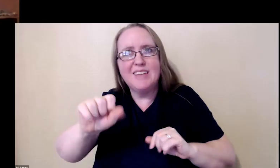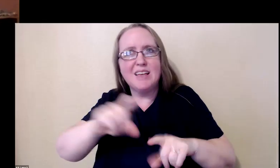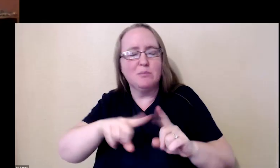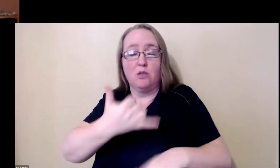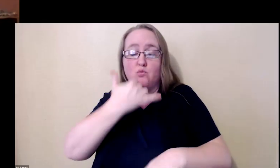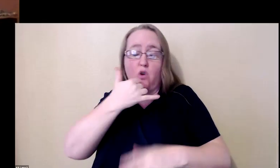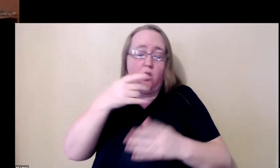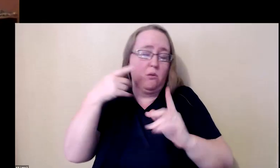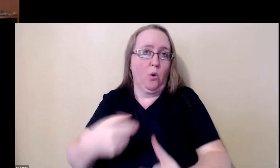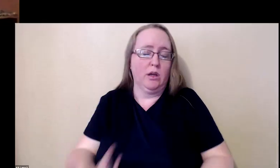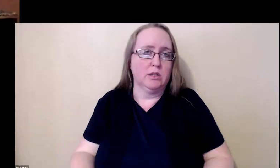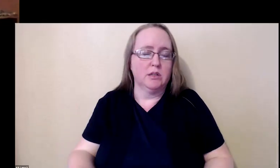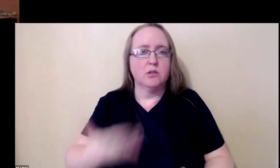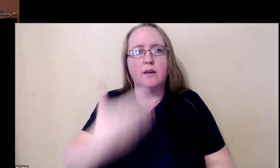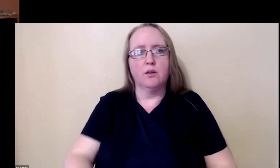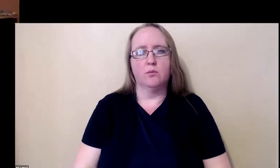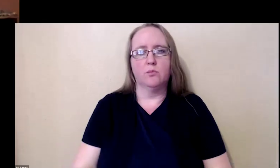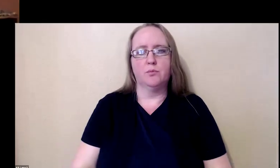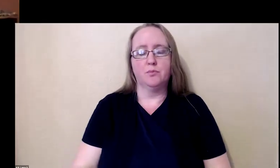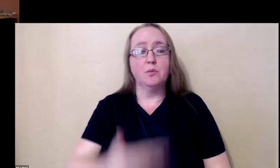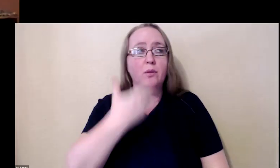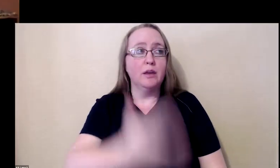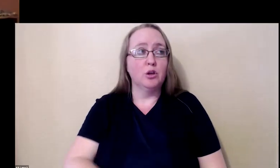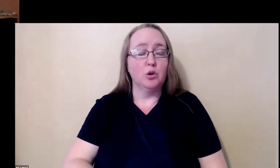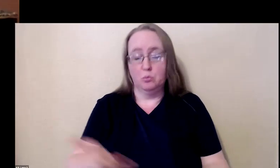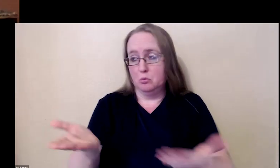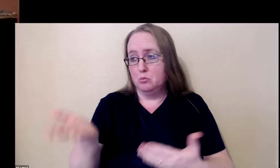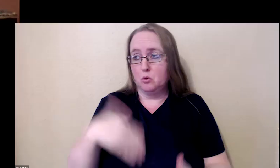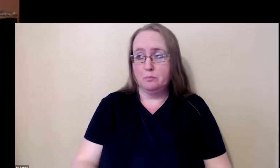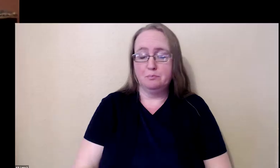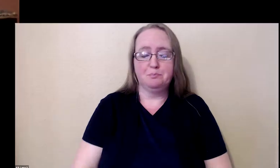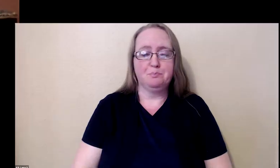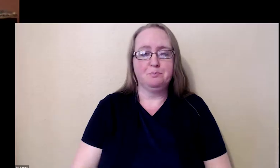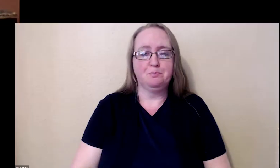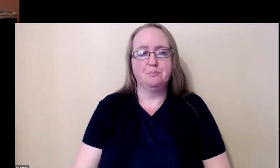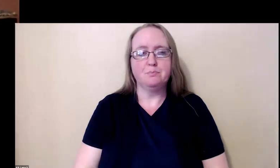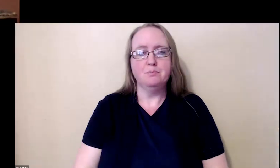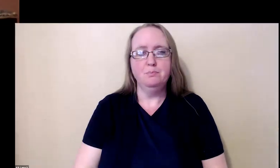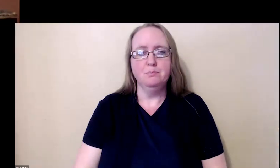Thank you. Thank you. Okay, go ahead.